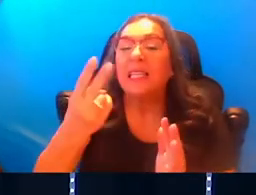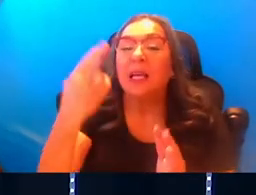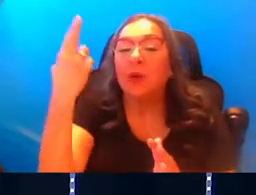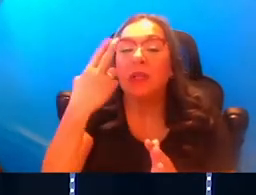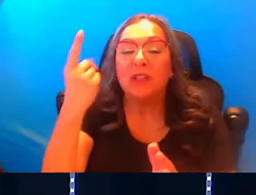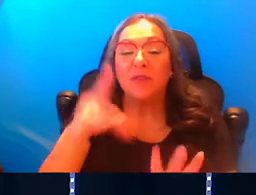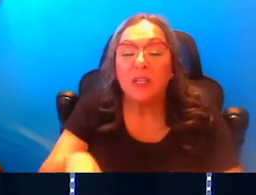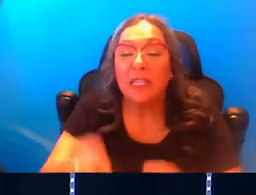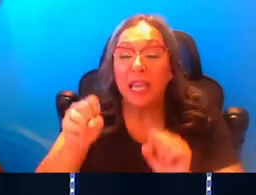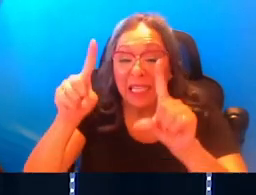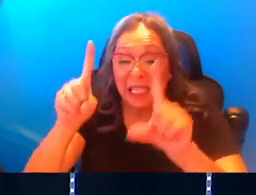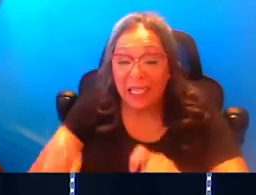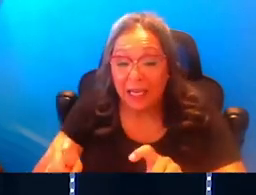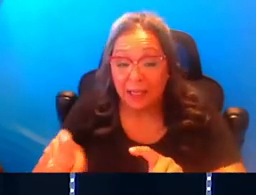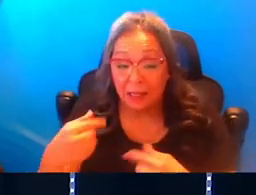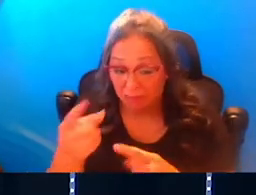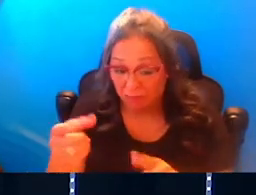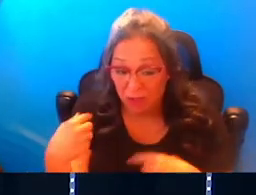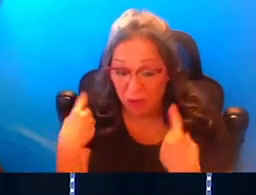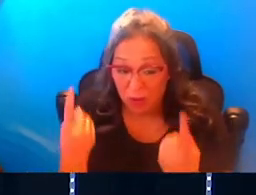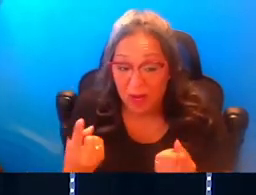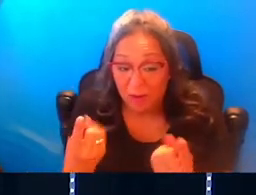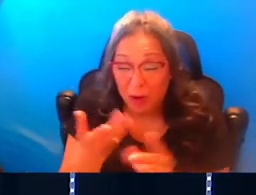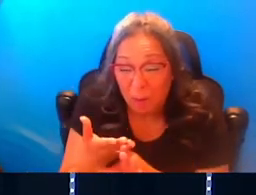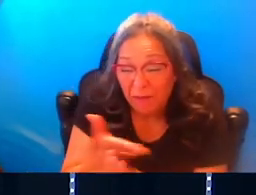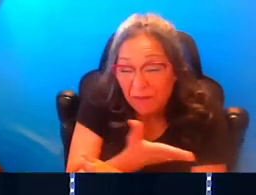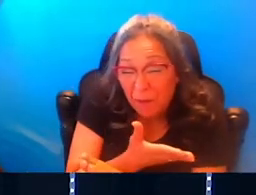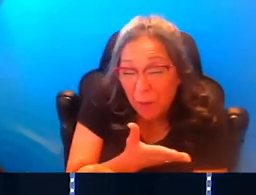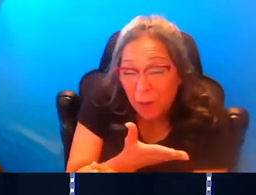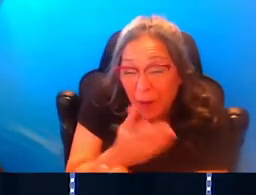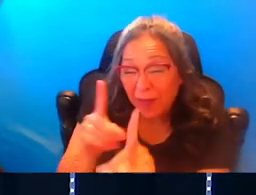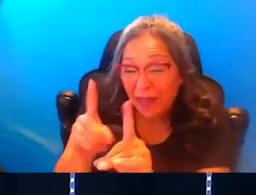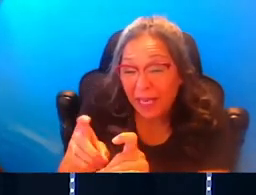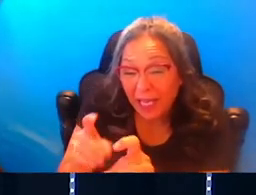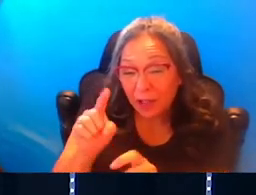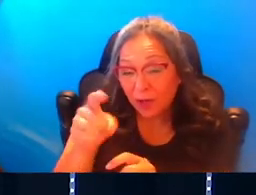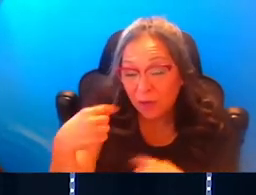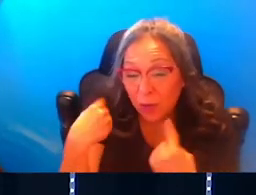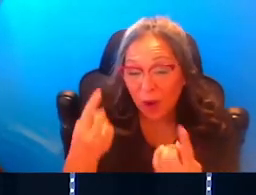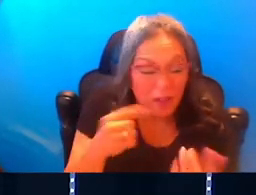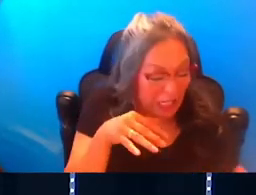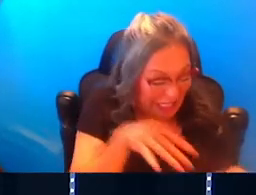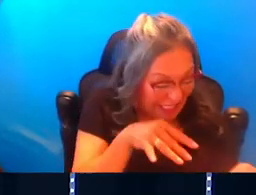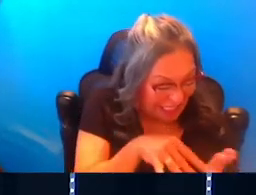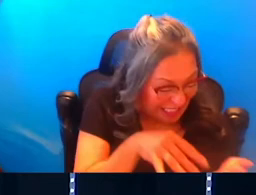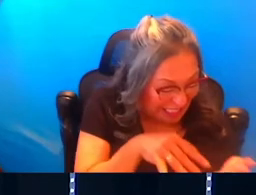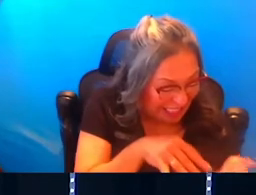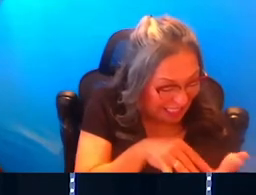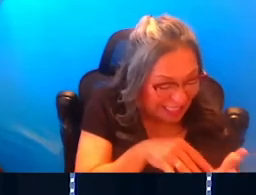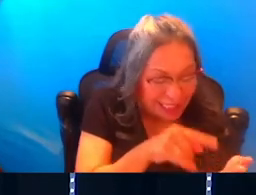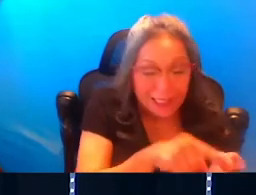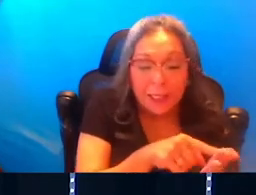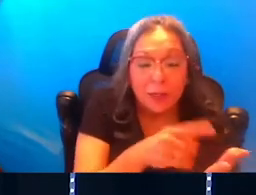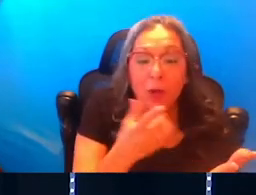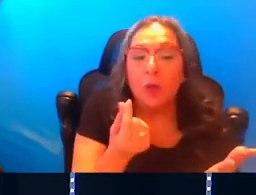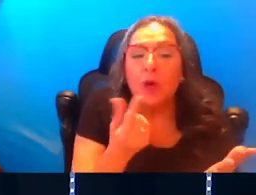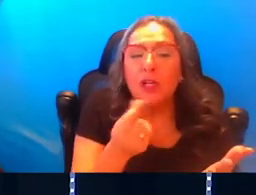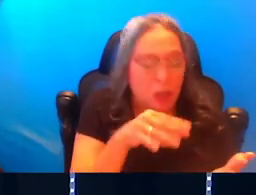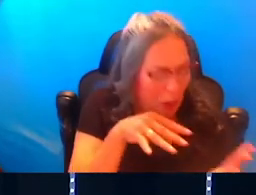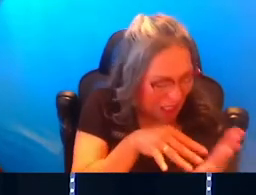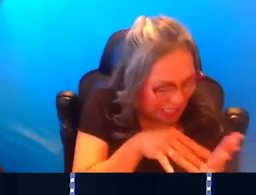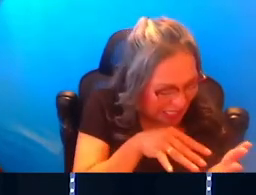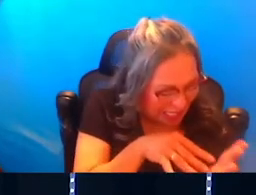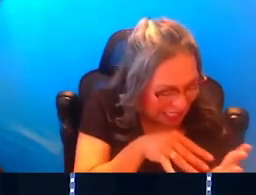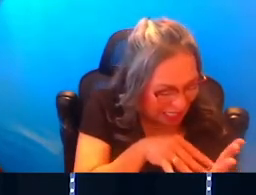You ever cram before the test? Just me, right? You cram before the test. And what do you do when you cram before the